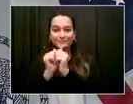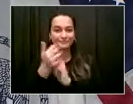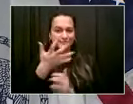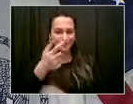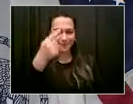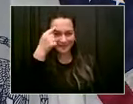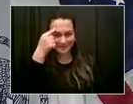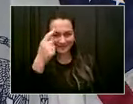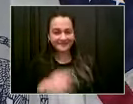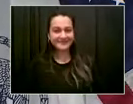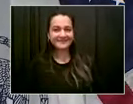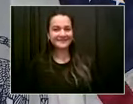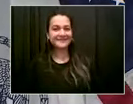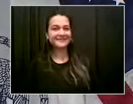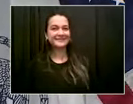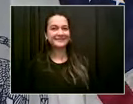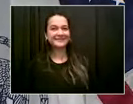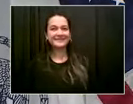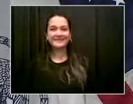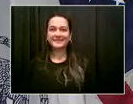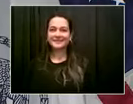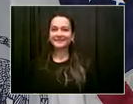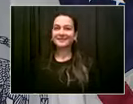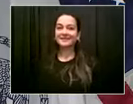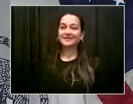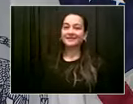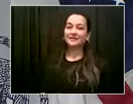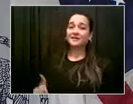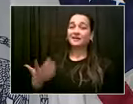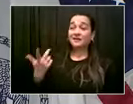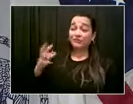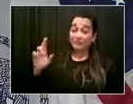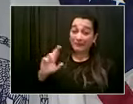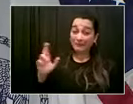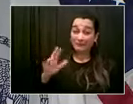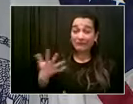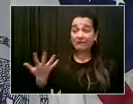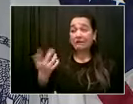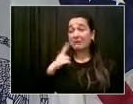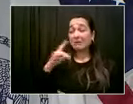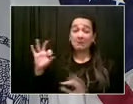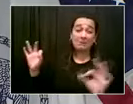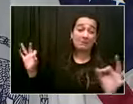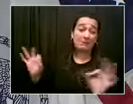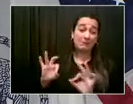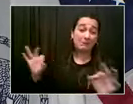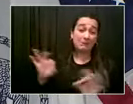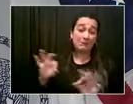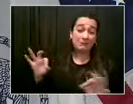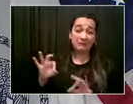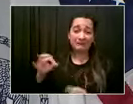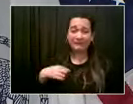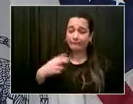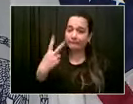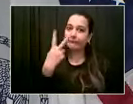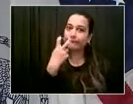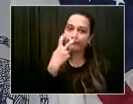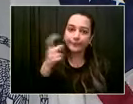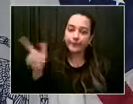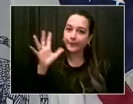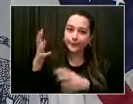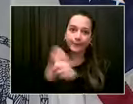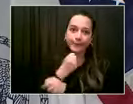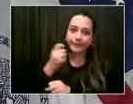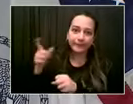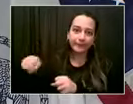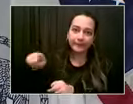It's a sideshow, honestly. They don't have a snowball's chance in hell of winning a general election, so God bless them.